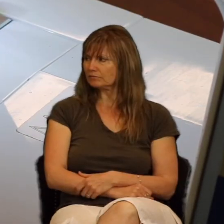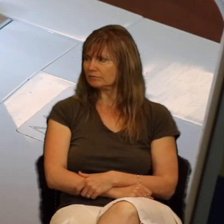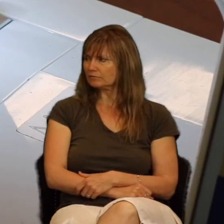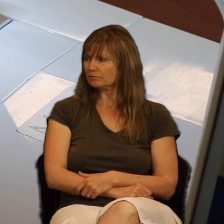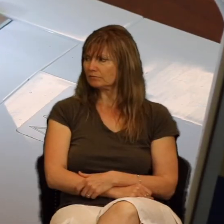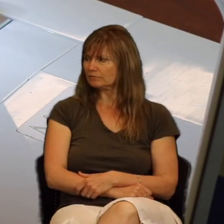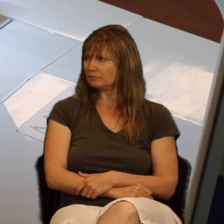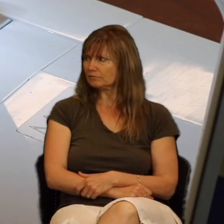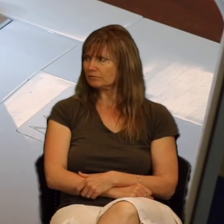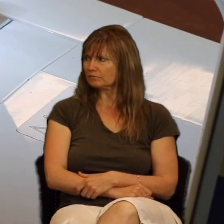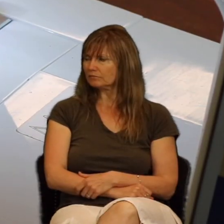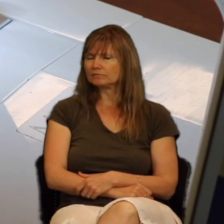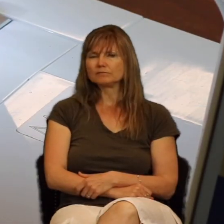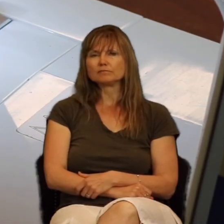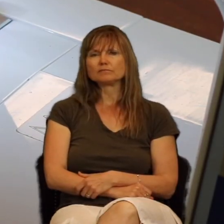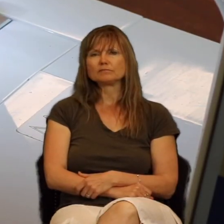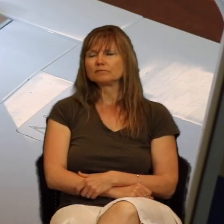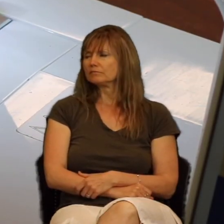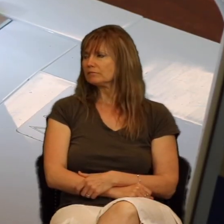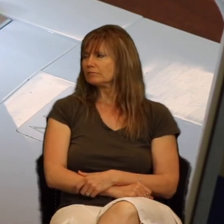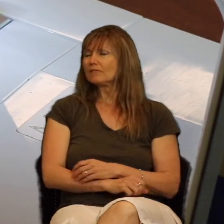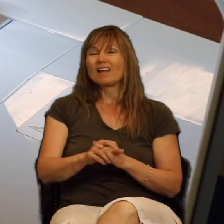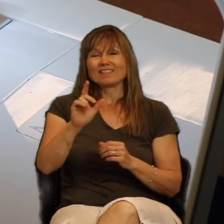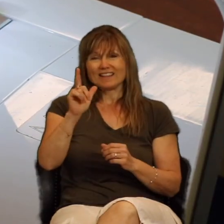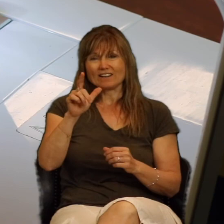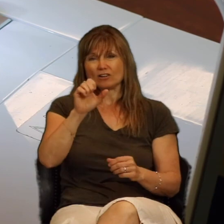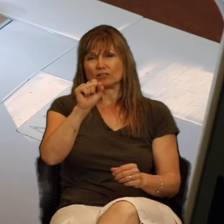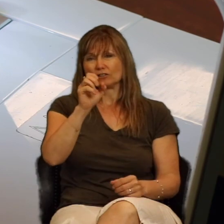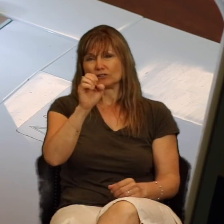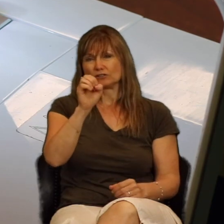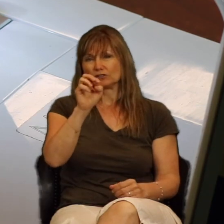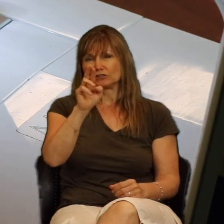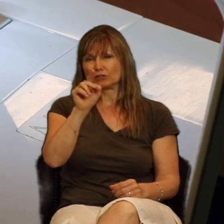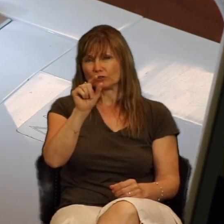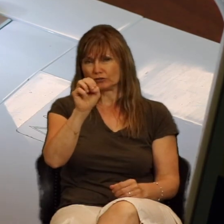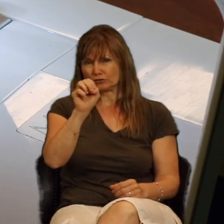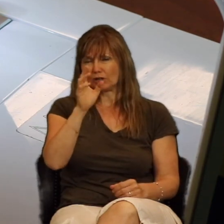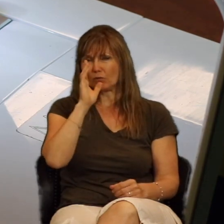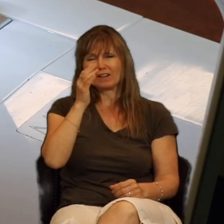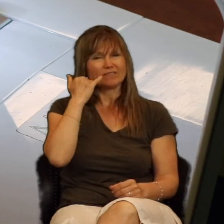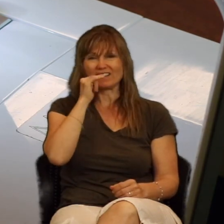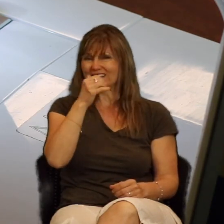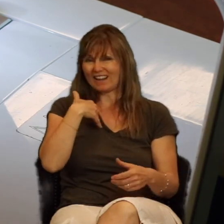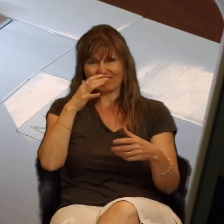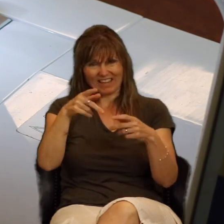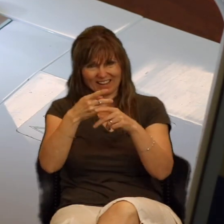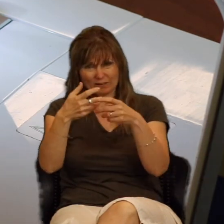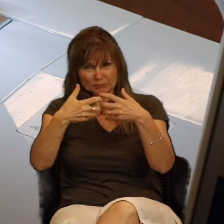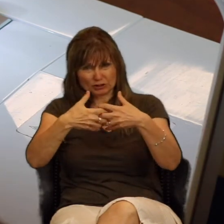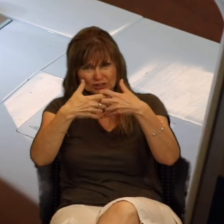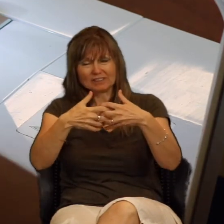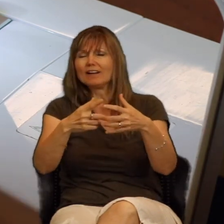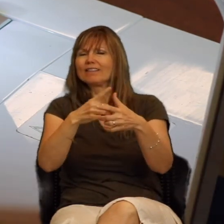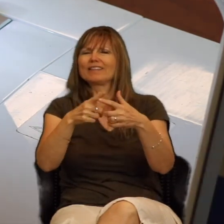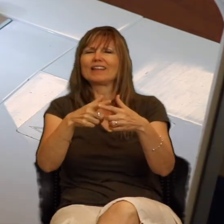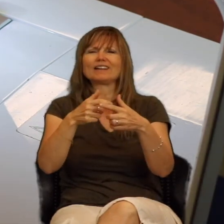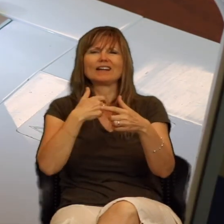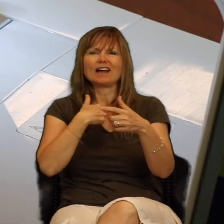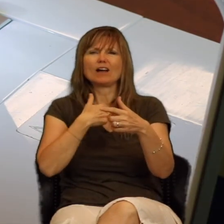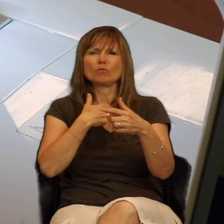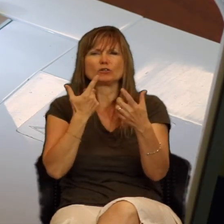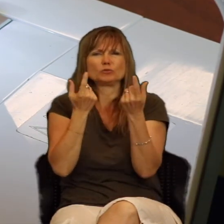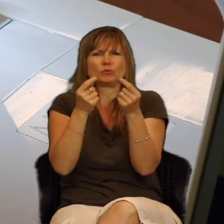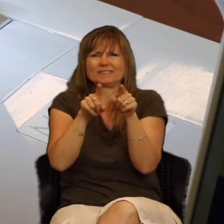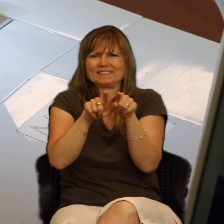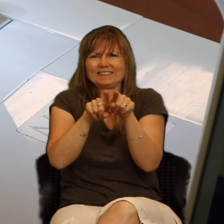I'm going to serge this one after, but if I didn't have a serger, I would do the same thing that I did with the